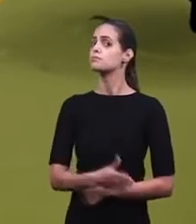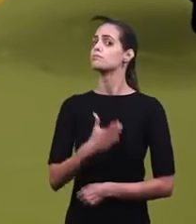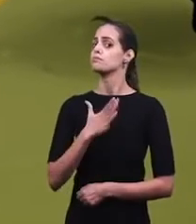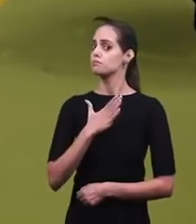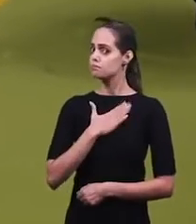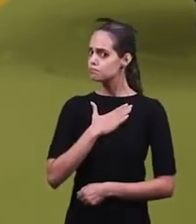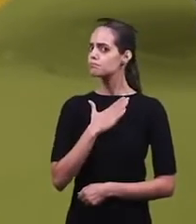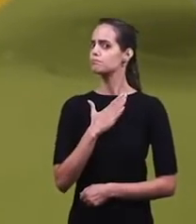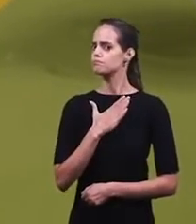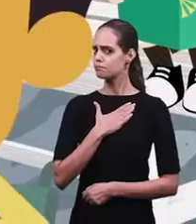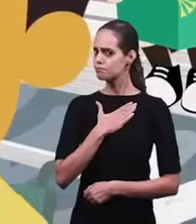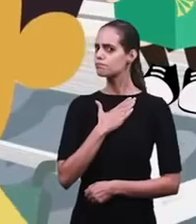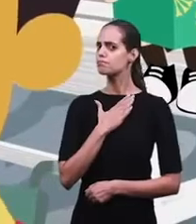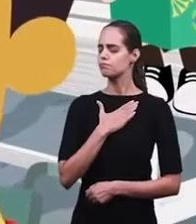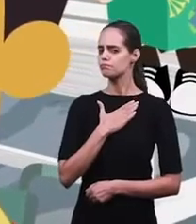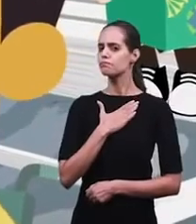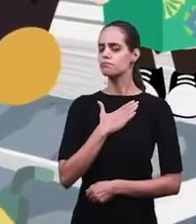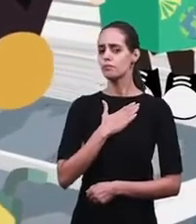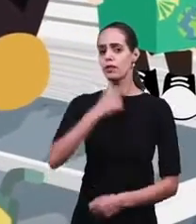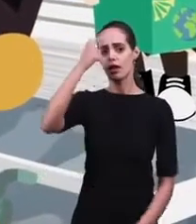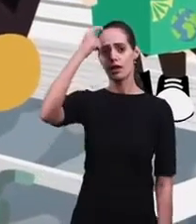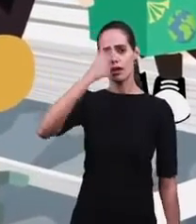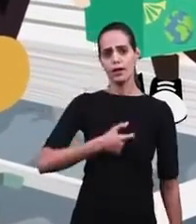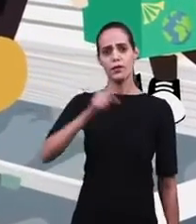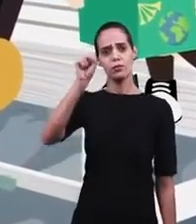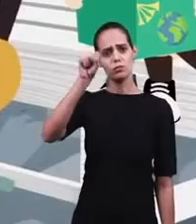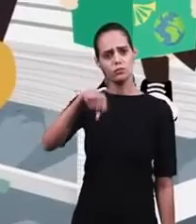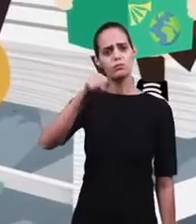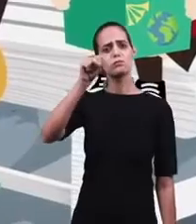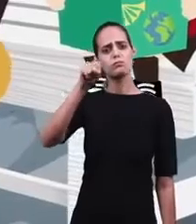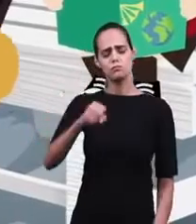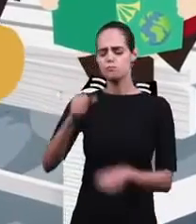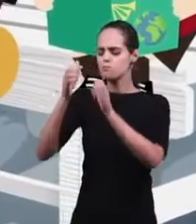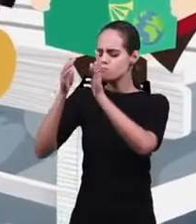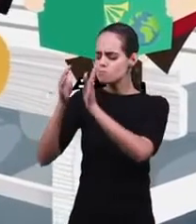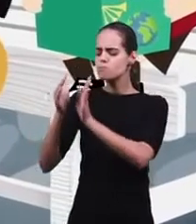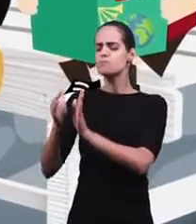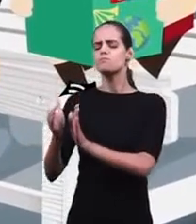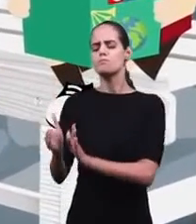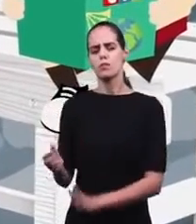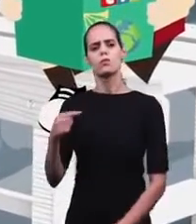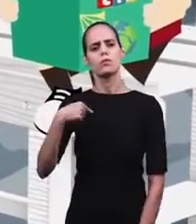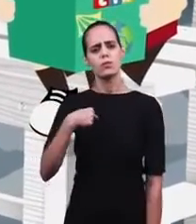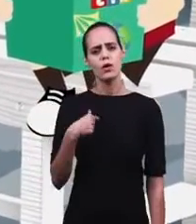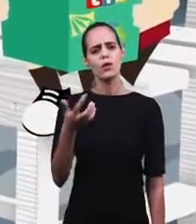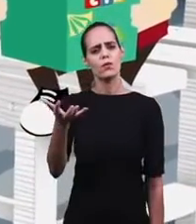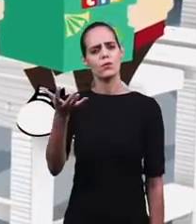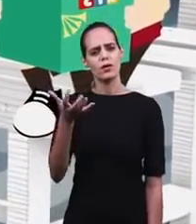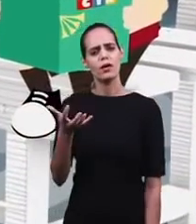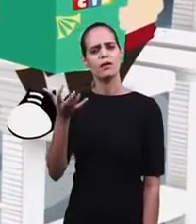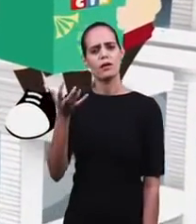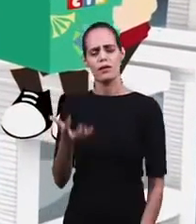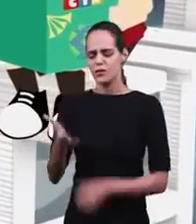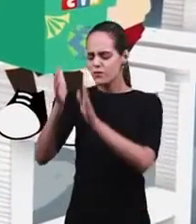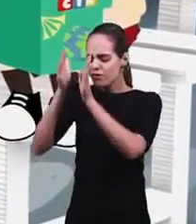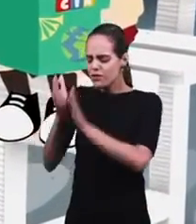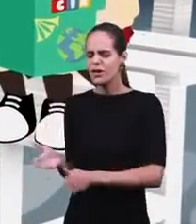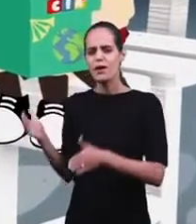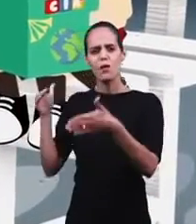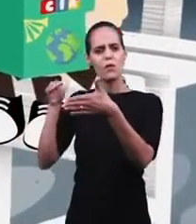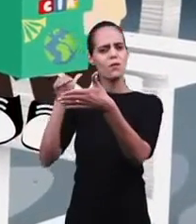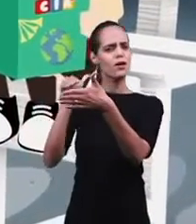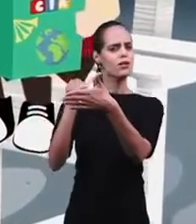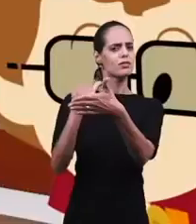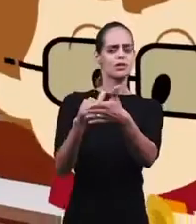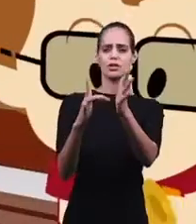caminho. Ser fiel, ser fiel, ser fiel até